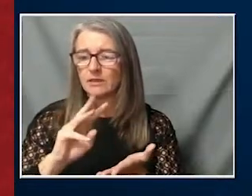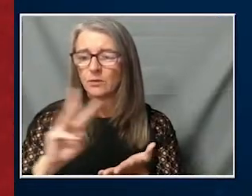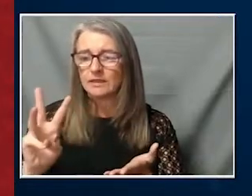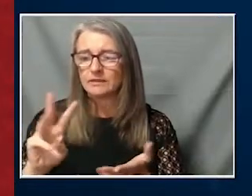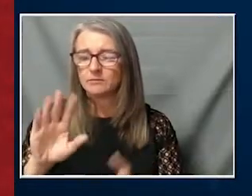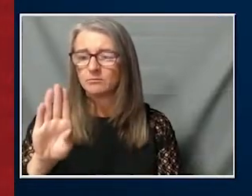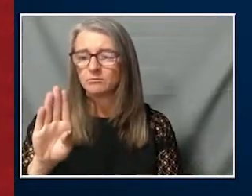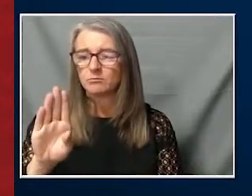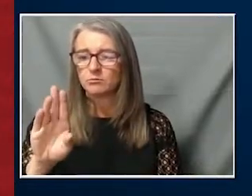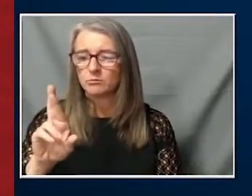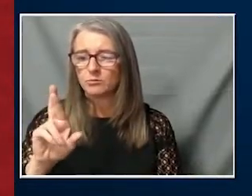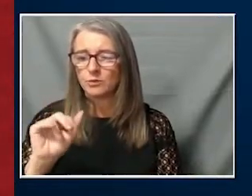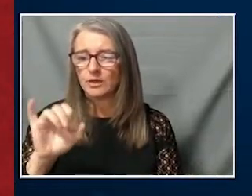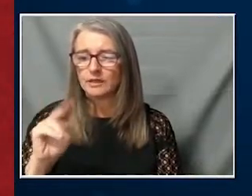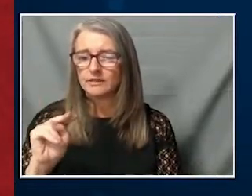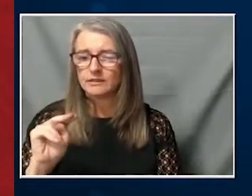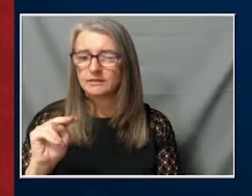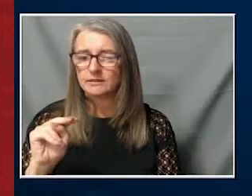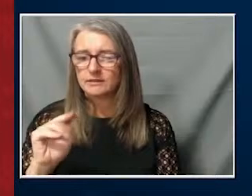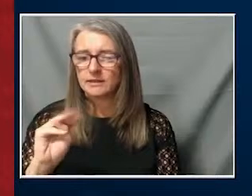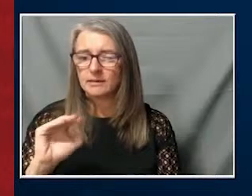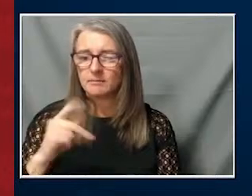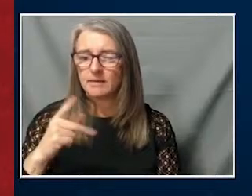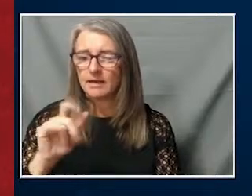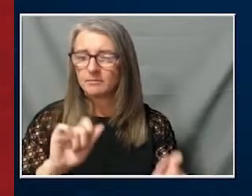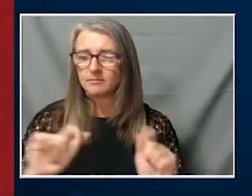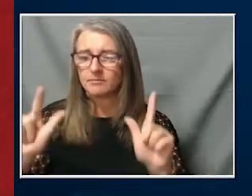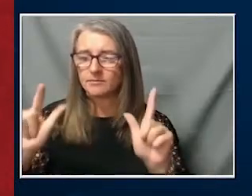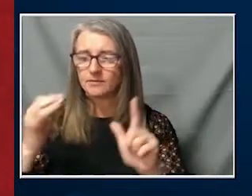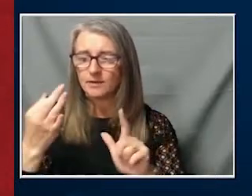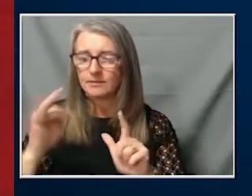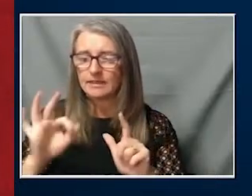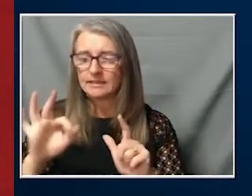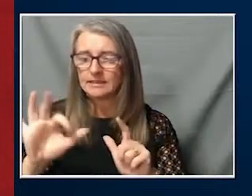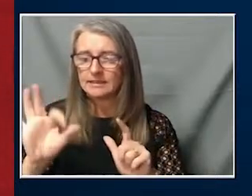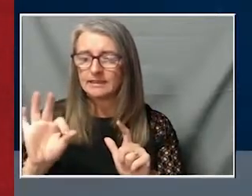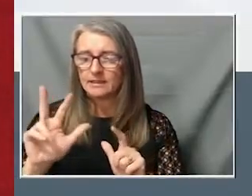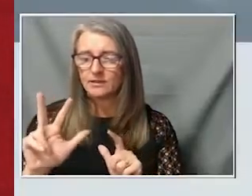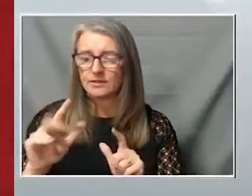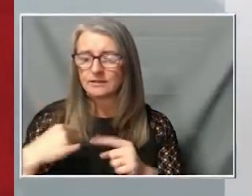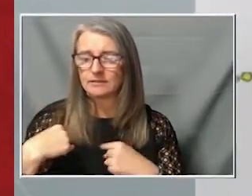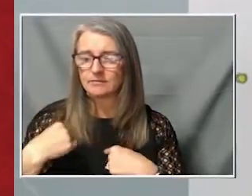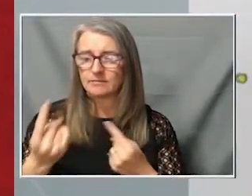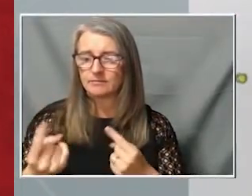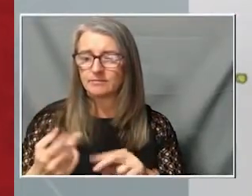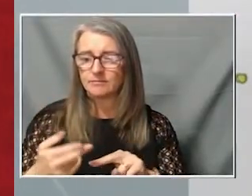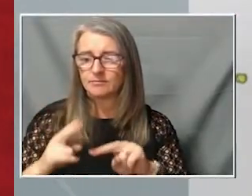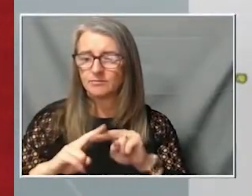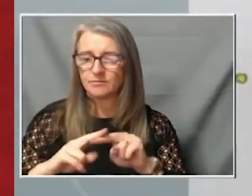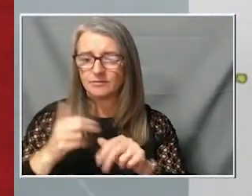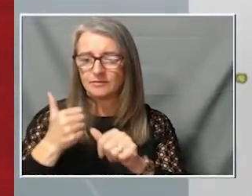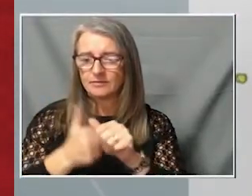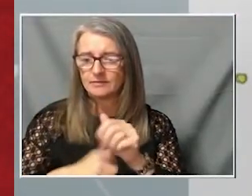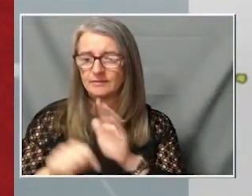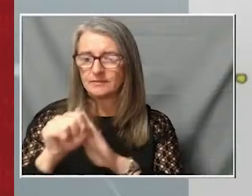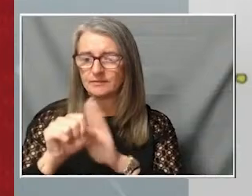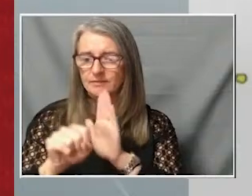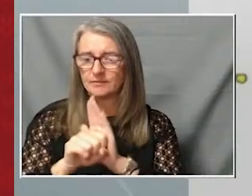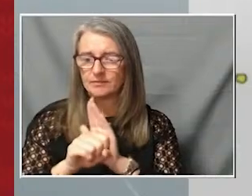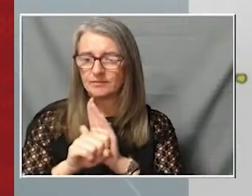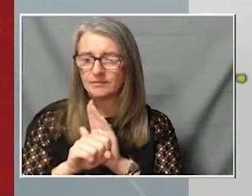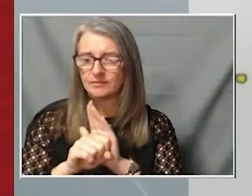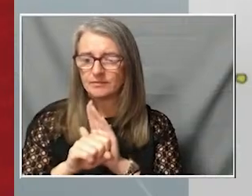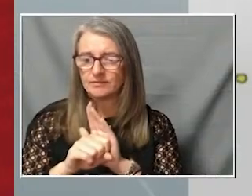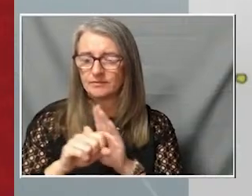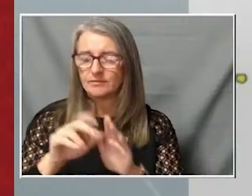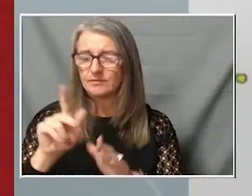up this EPA radon map. It's actually from 1993, and since then it's been up to really each state to care.